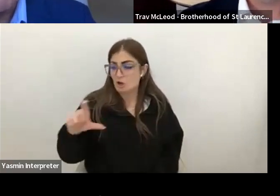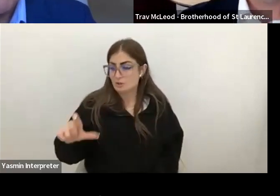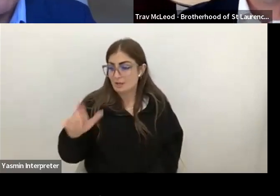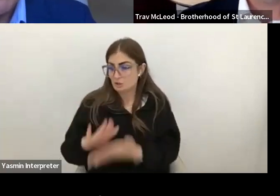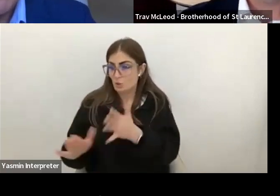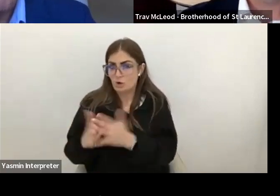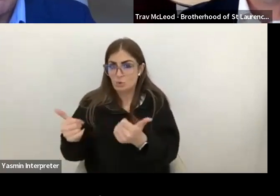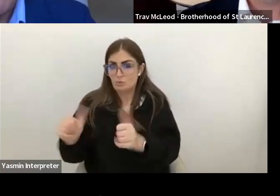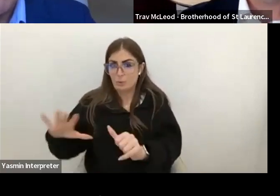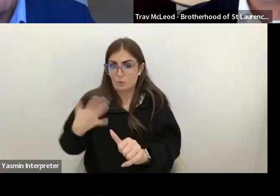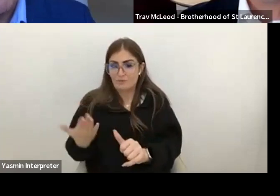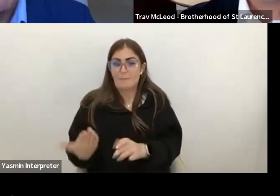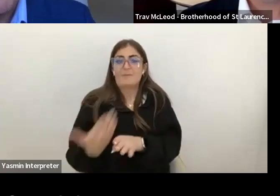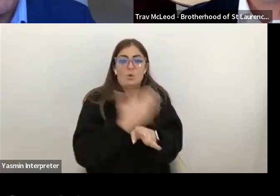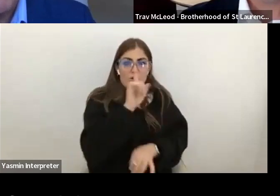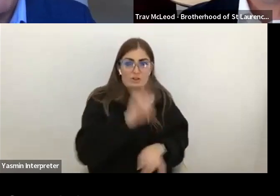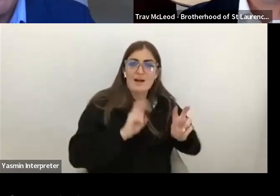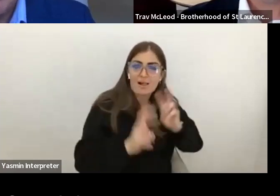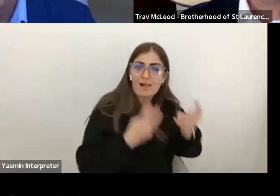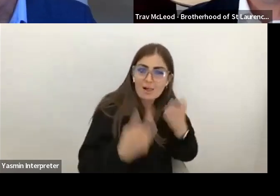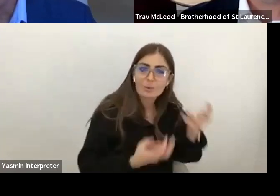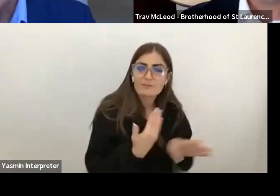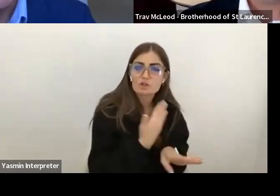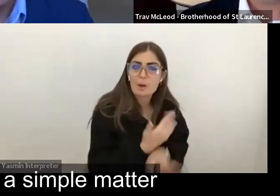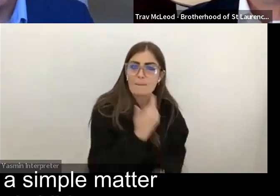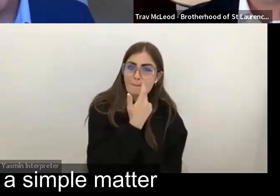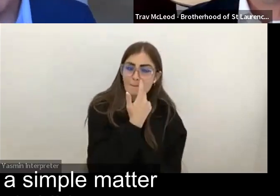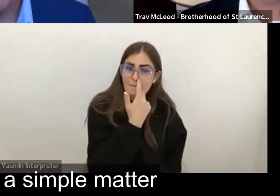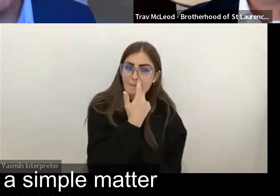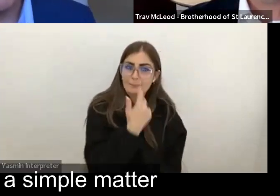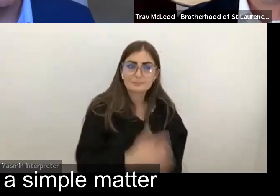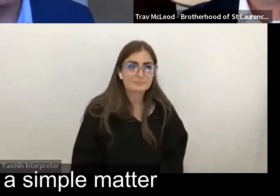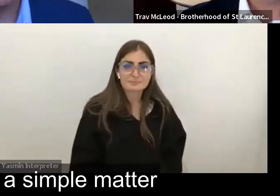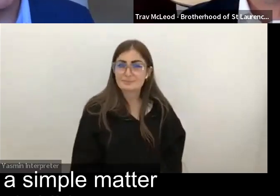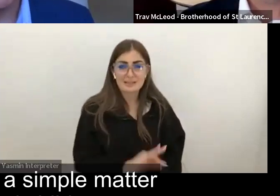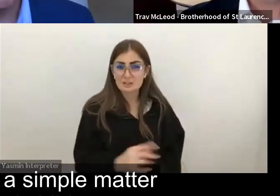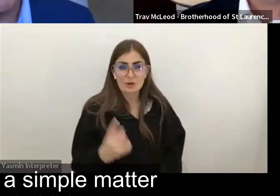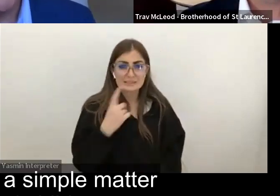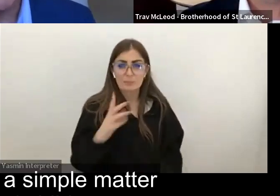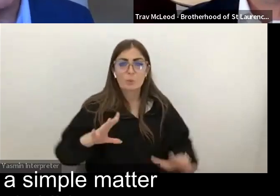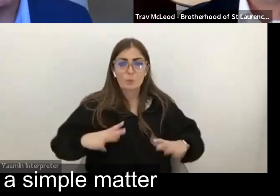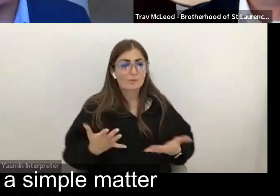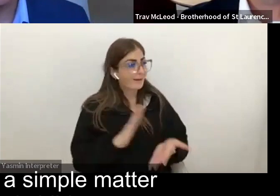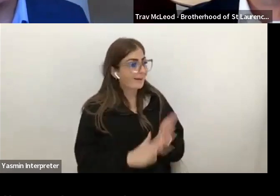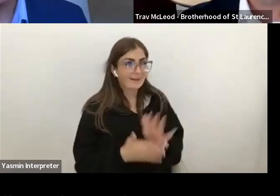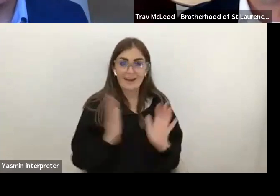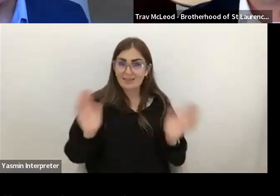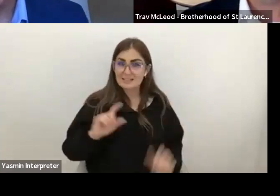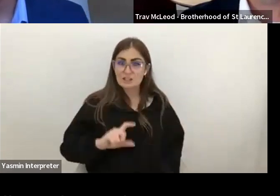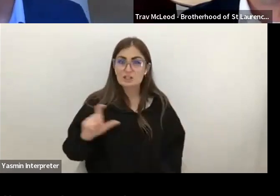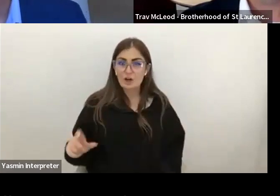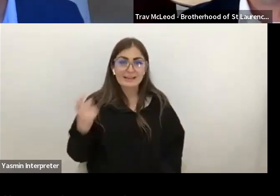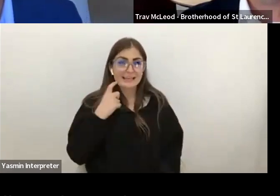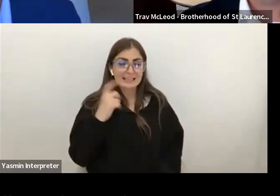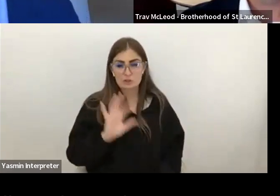you actually even start the process of looking for a job, because it's not a simple matter to actually find childcare.